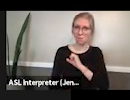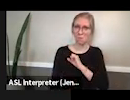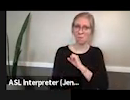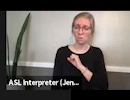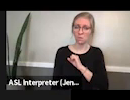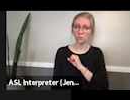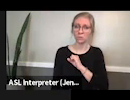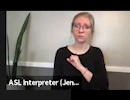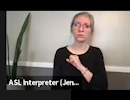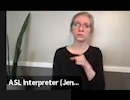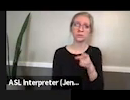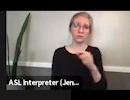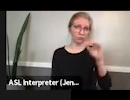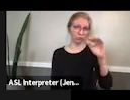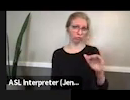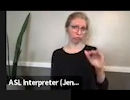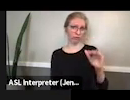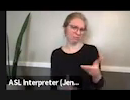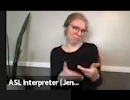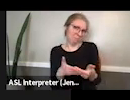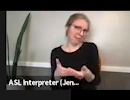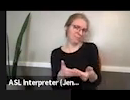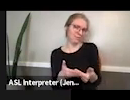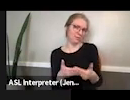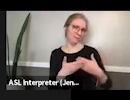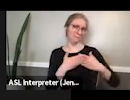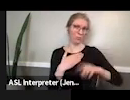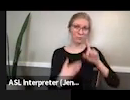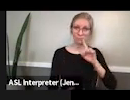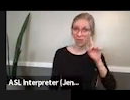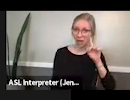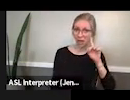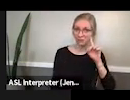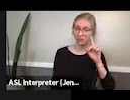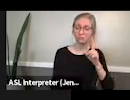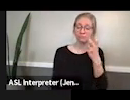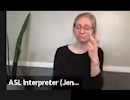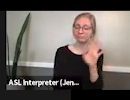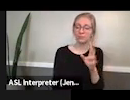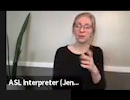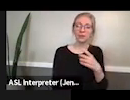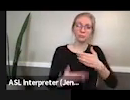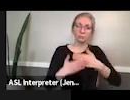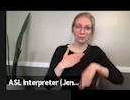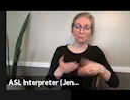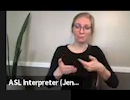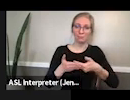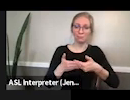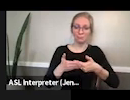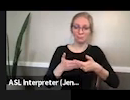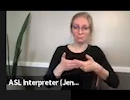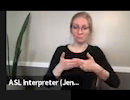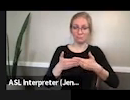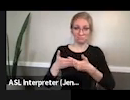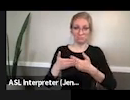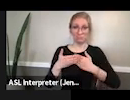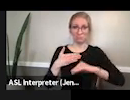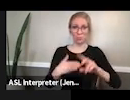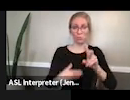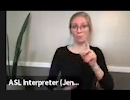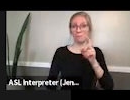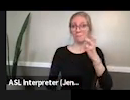a child, a baby who is born blind or with a very severe vision